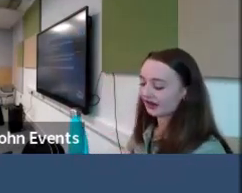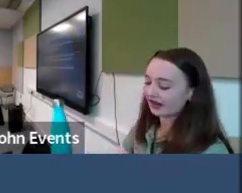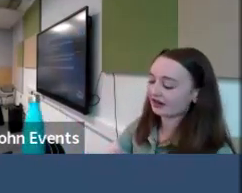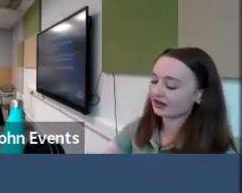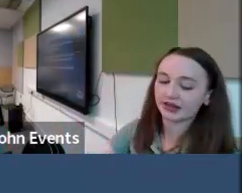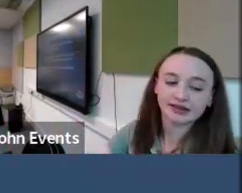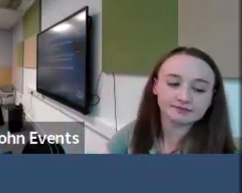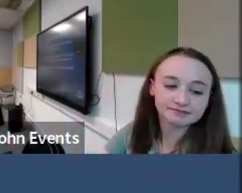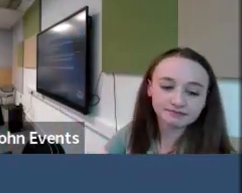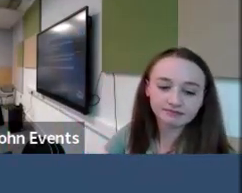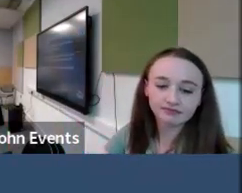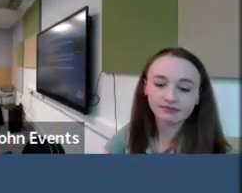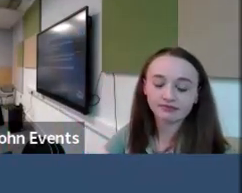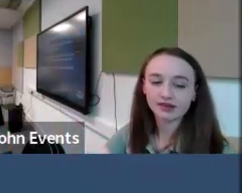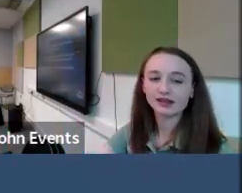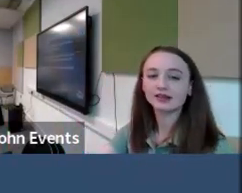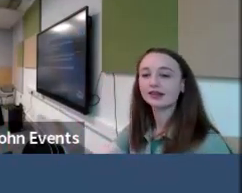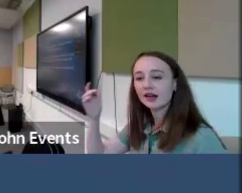I'll leave that here, actually.